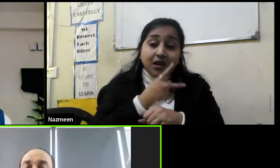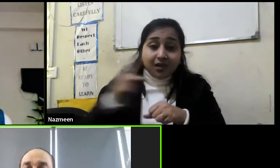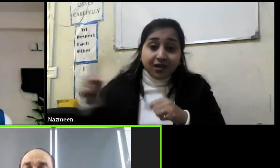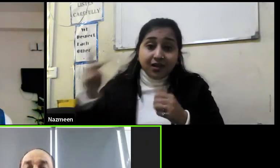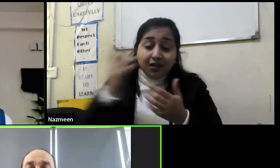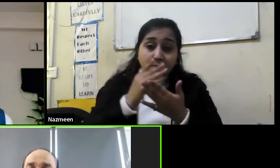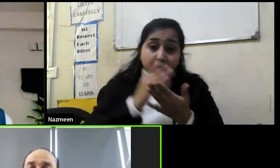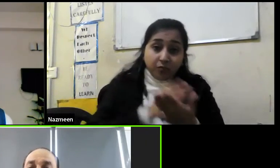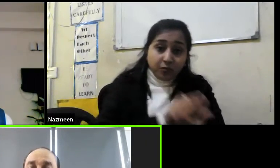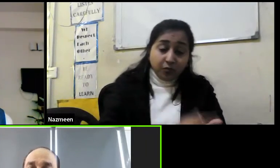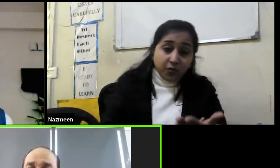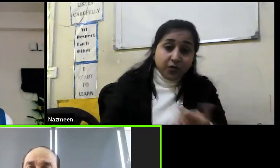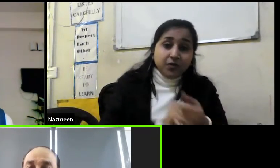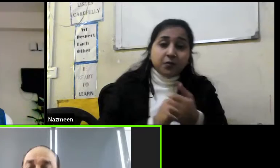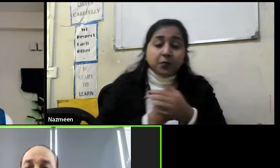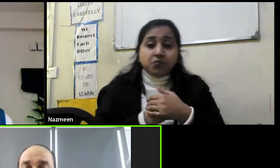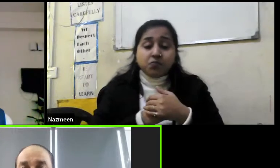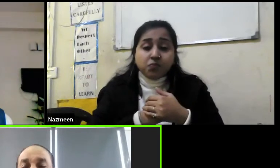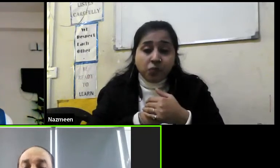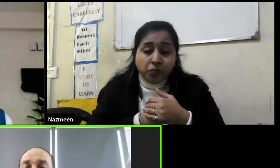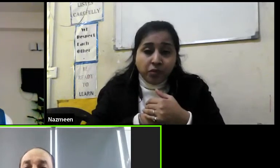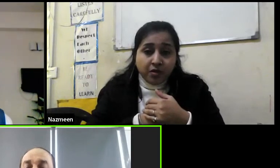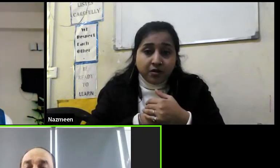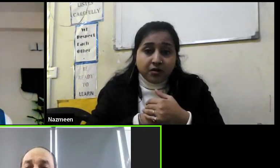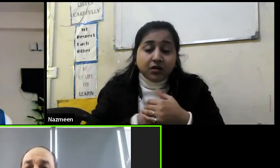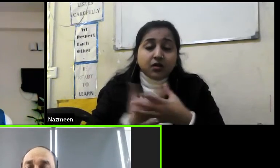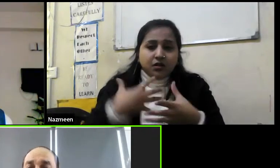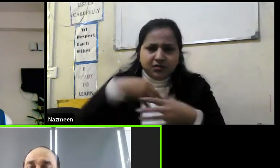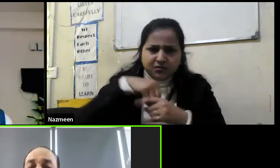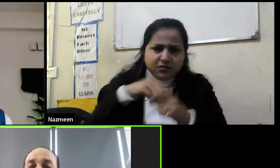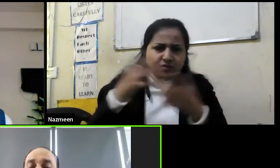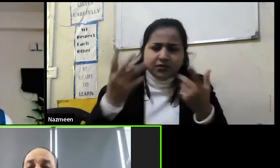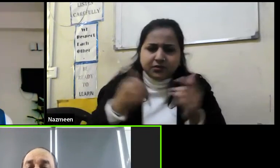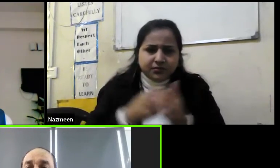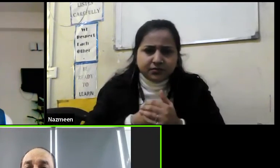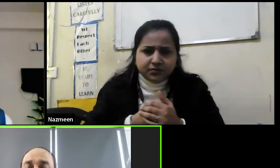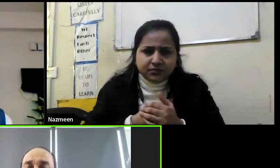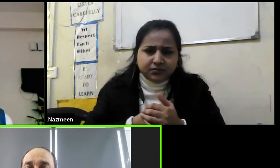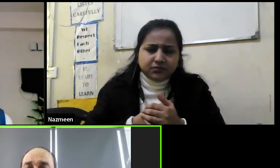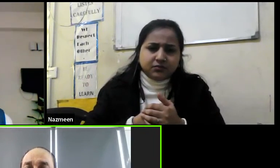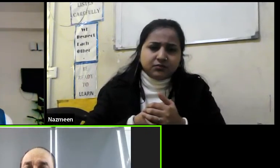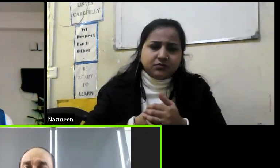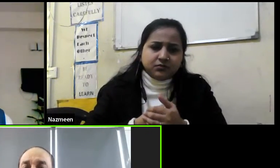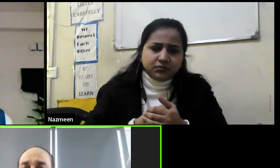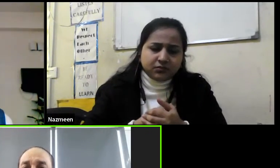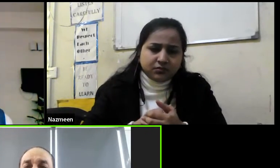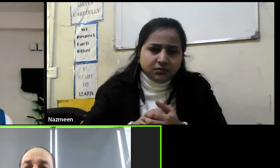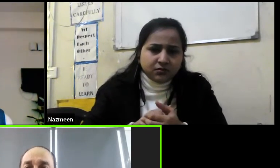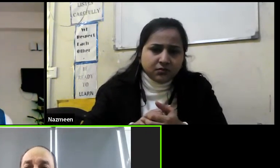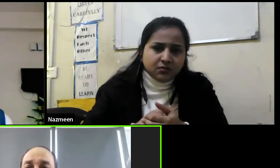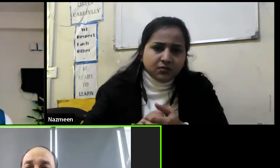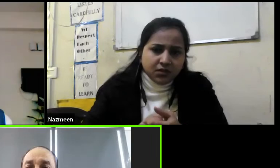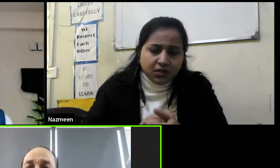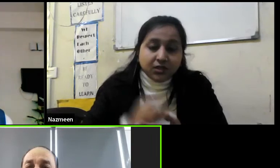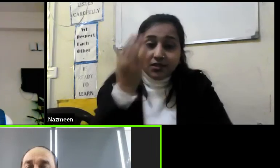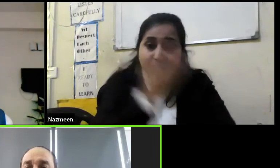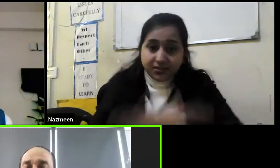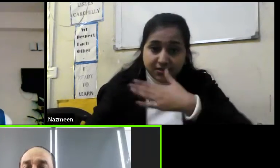of Government of India, of various ministries, including concern with